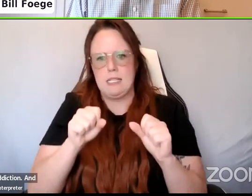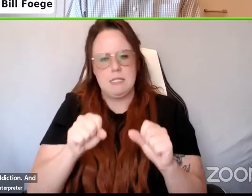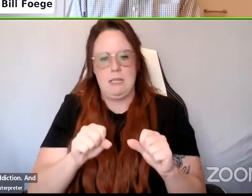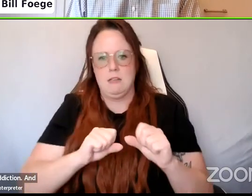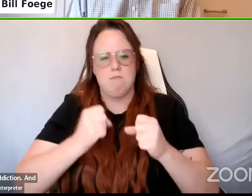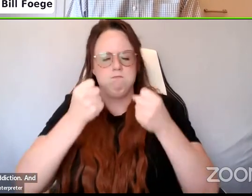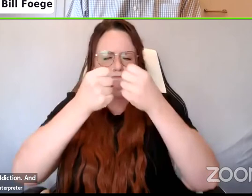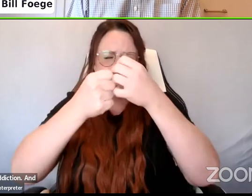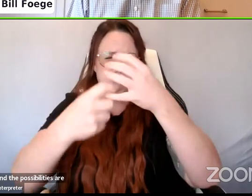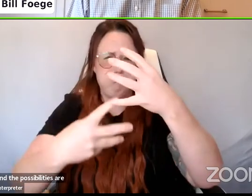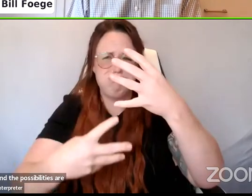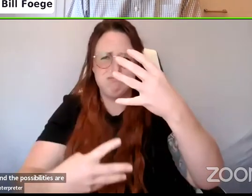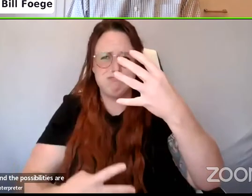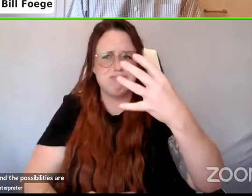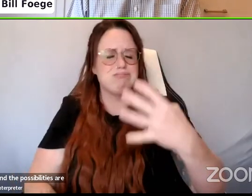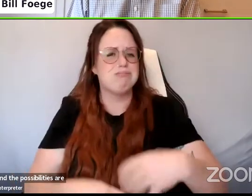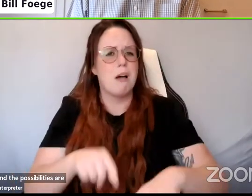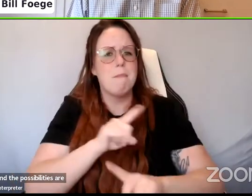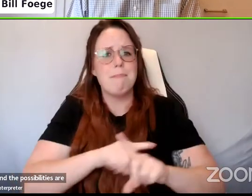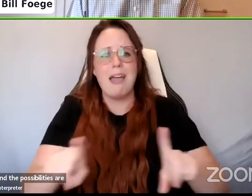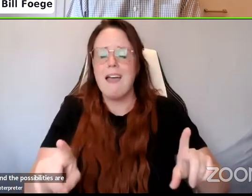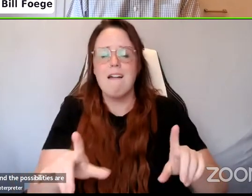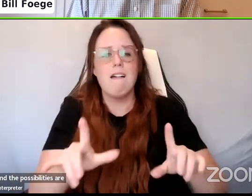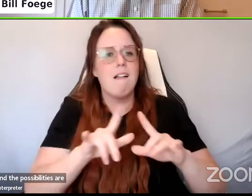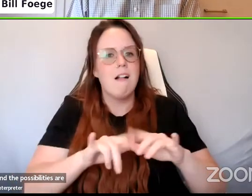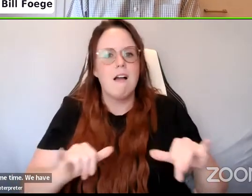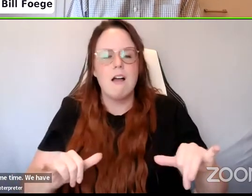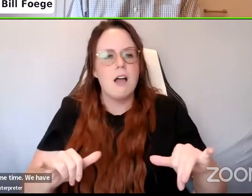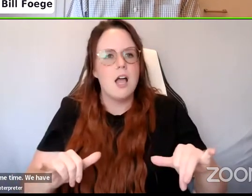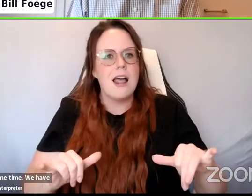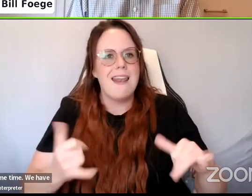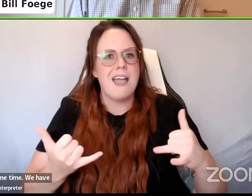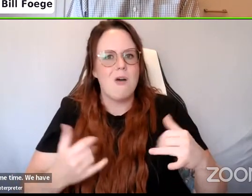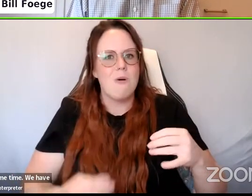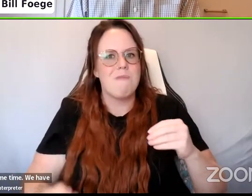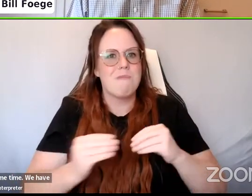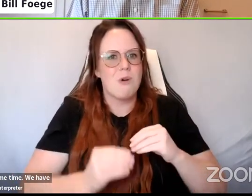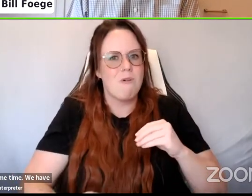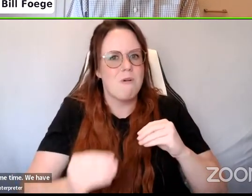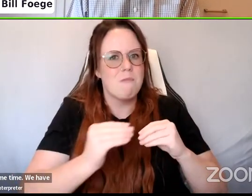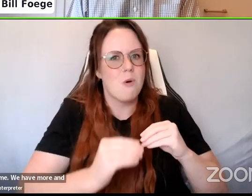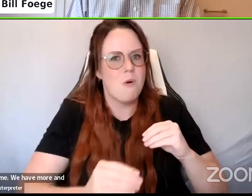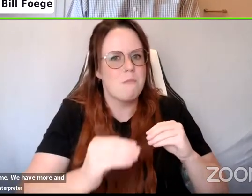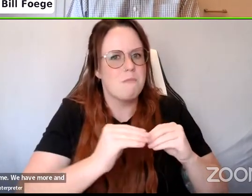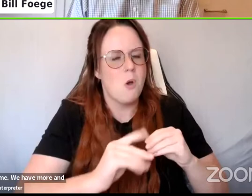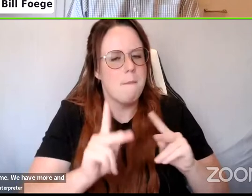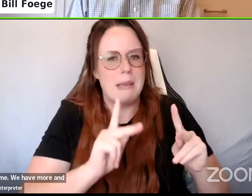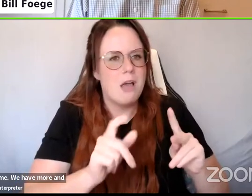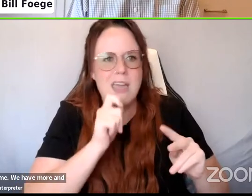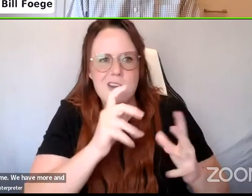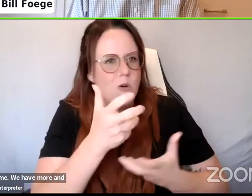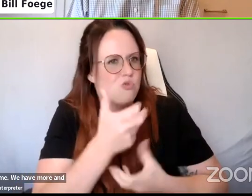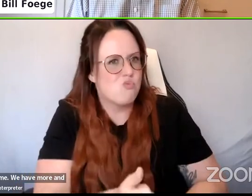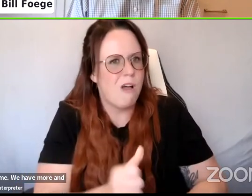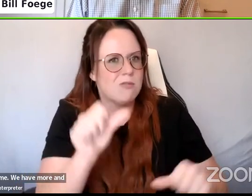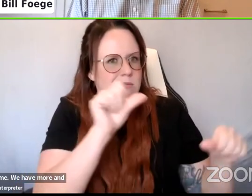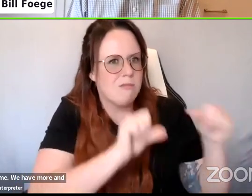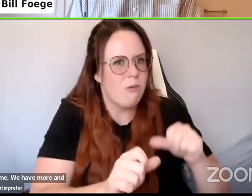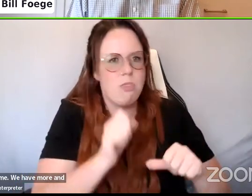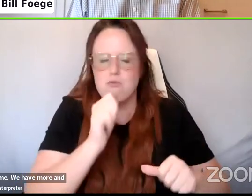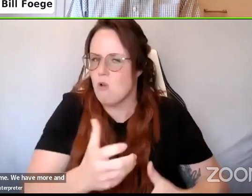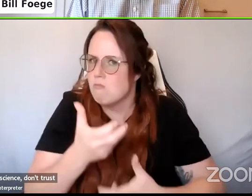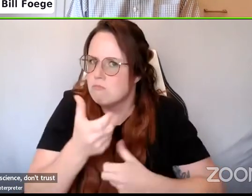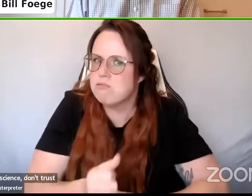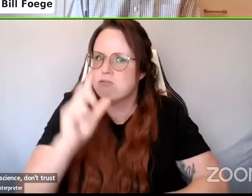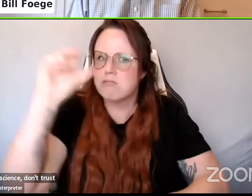great and yet at the same time we have more and more people who don't trust science don't trust government